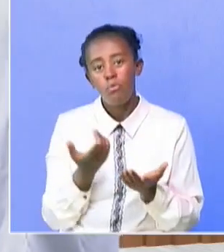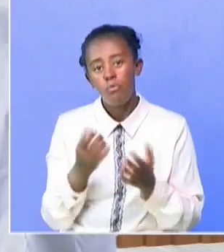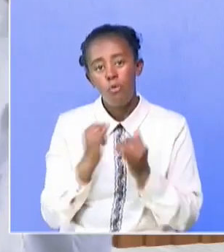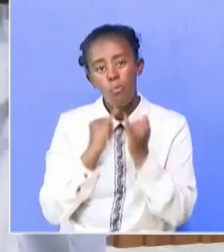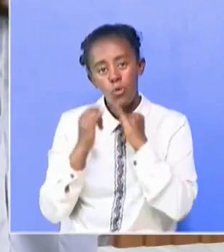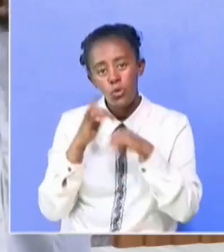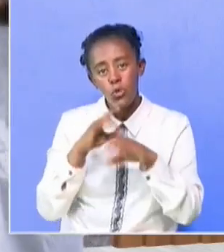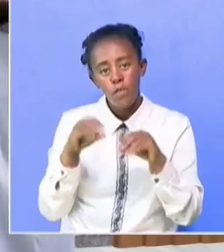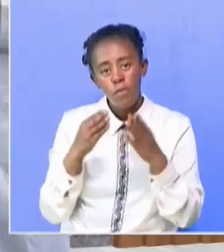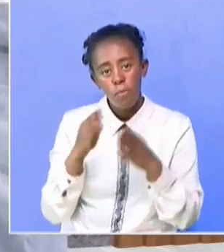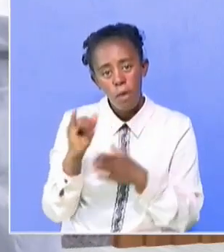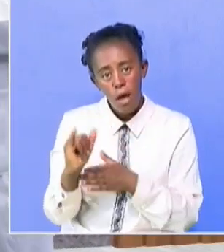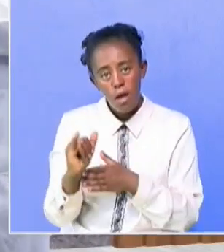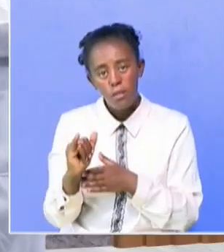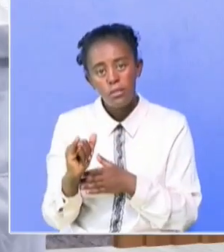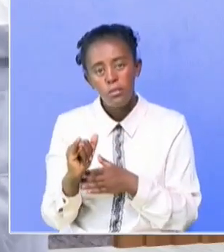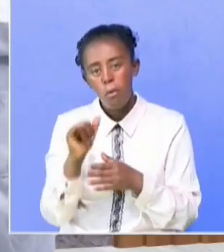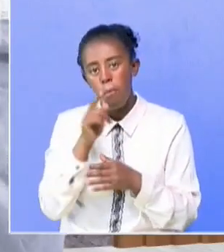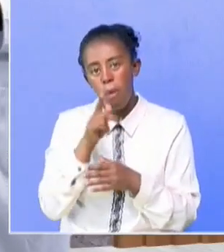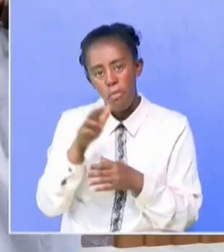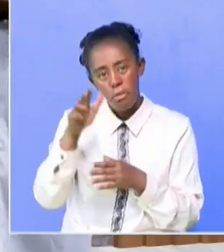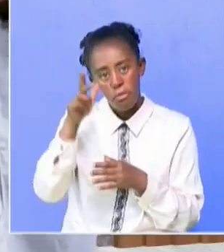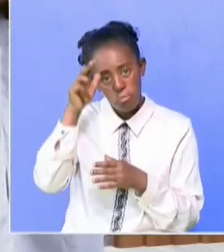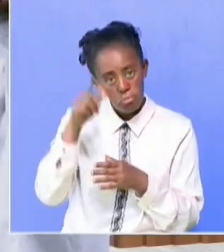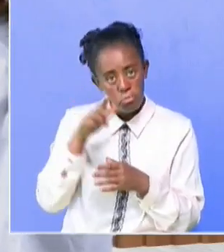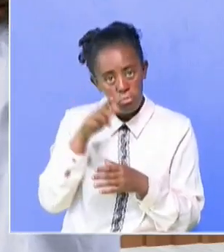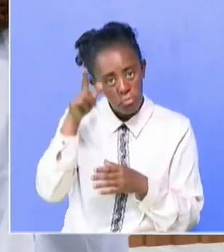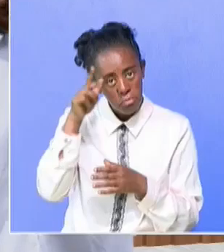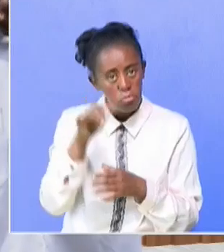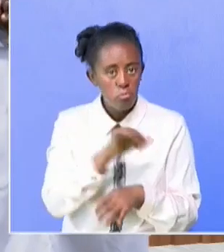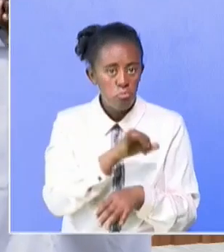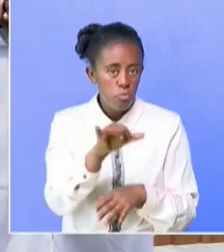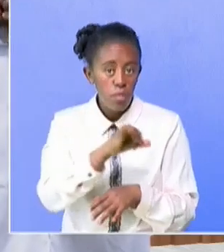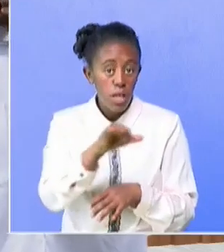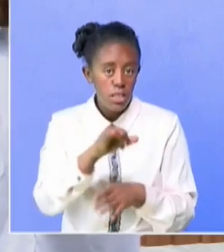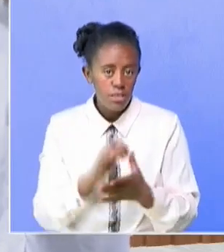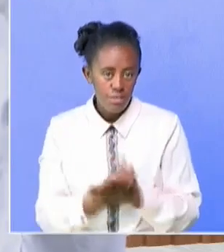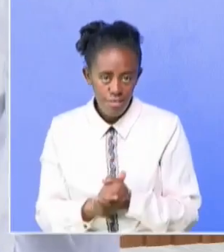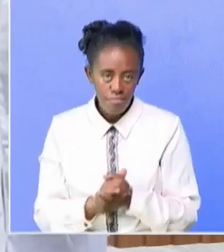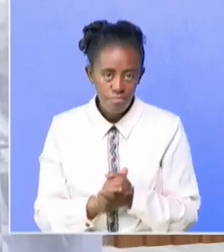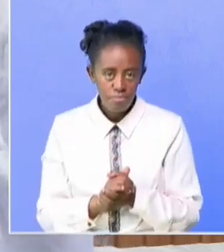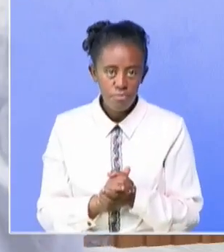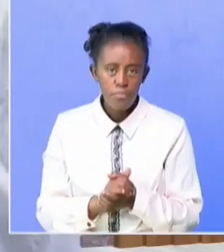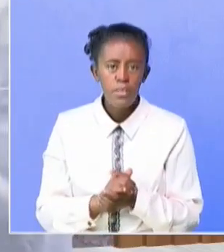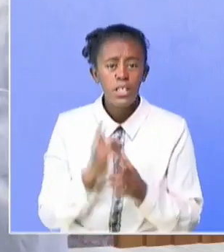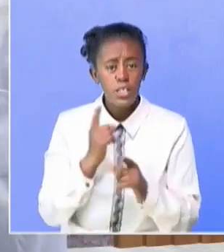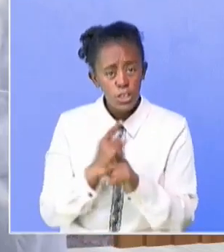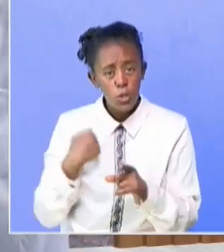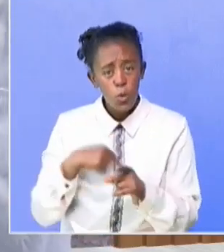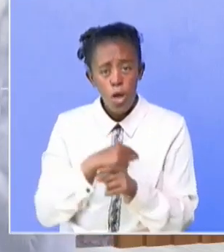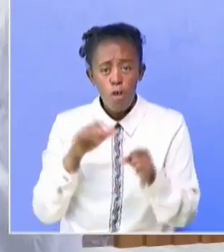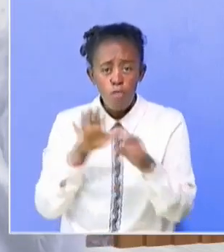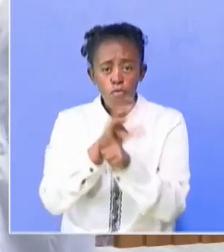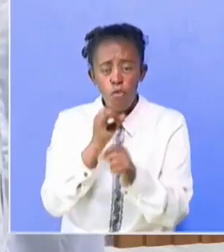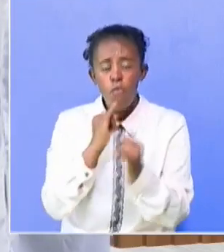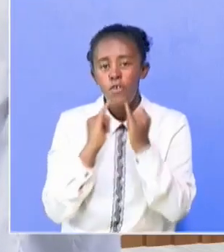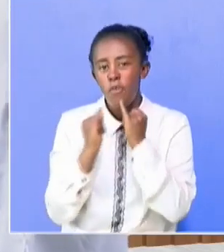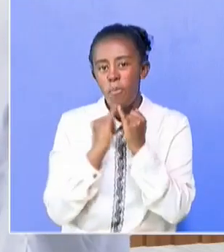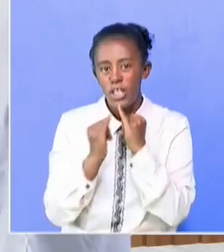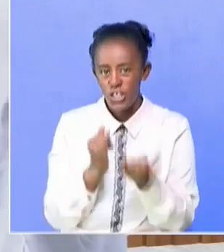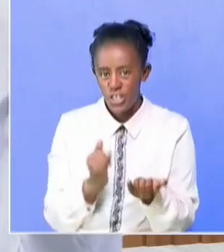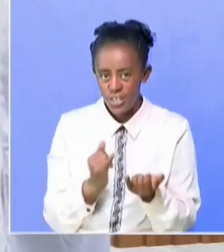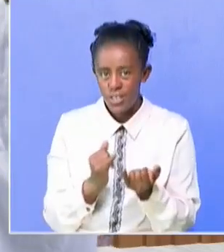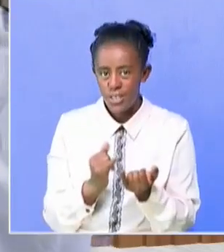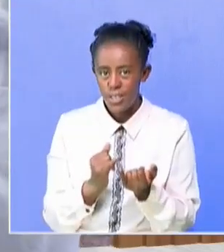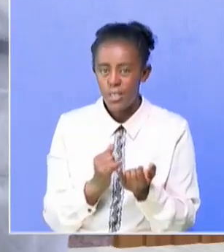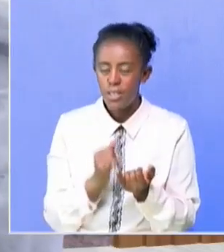given by the brothers and sisters, etc. So, just we are full of information.